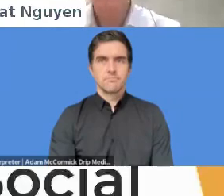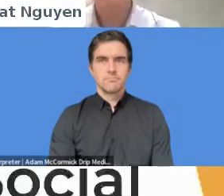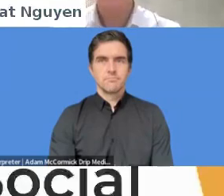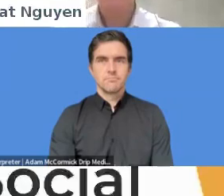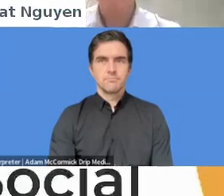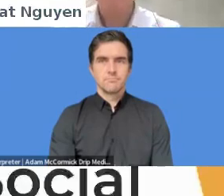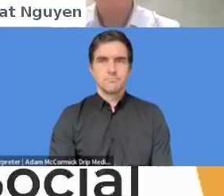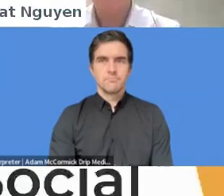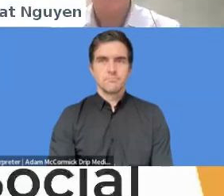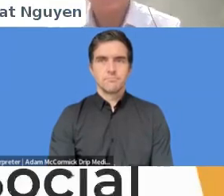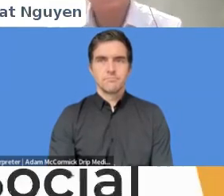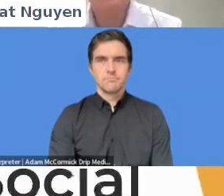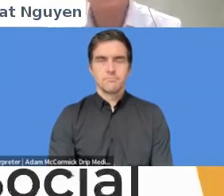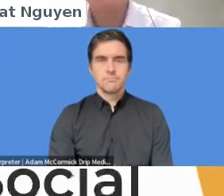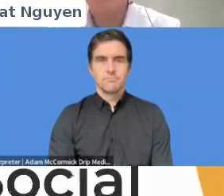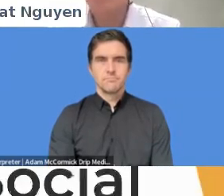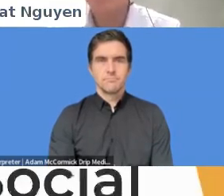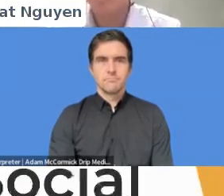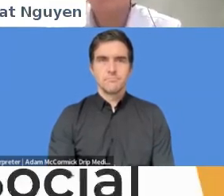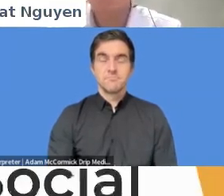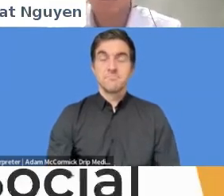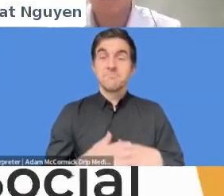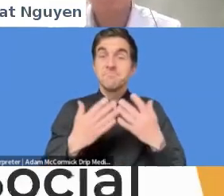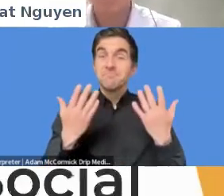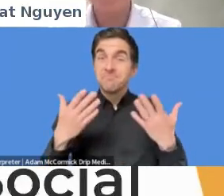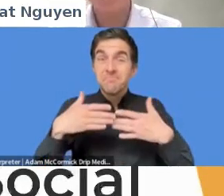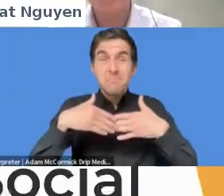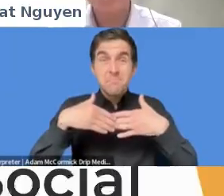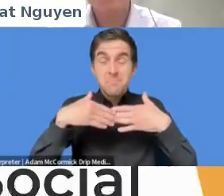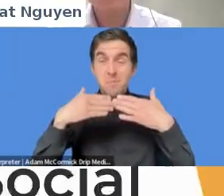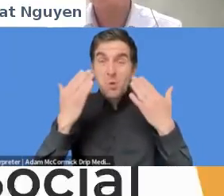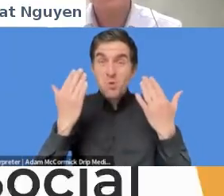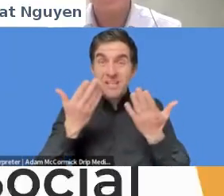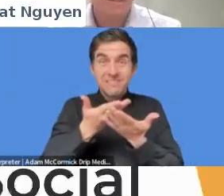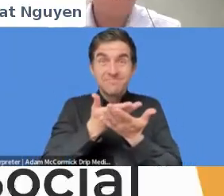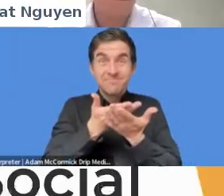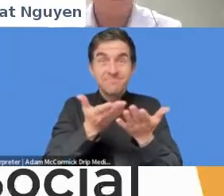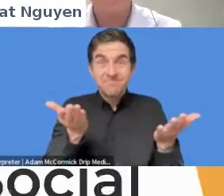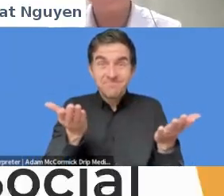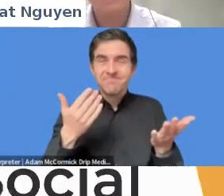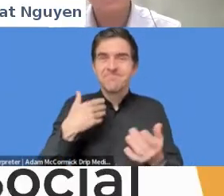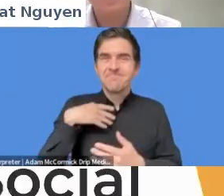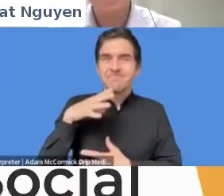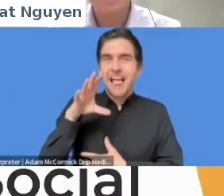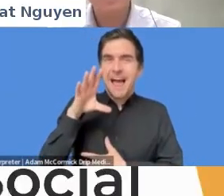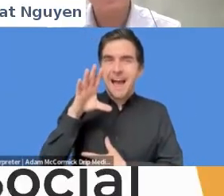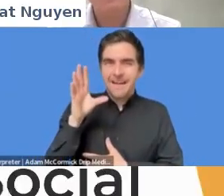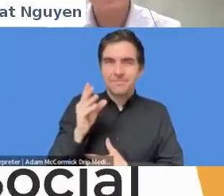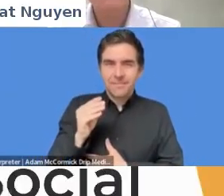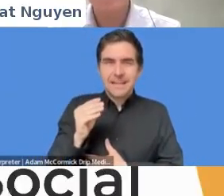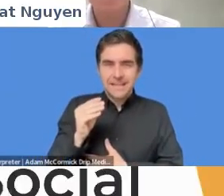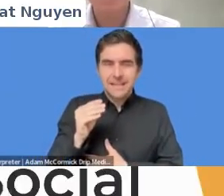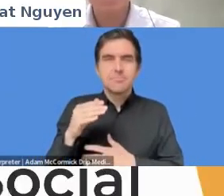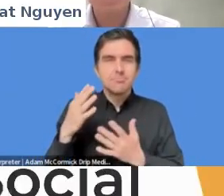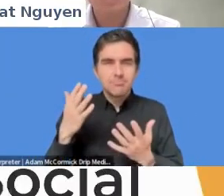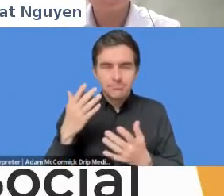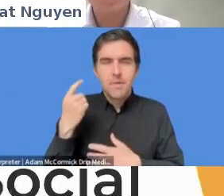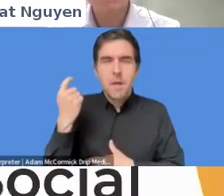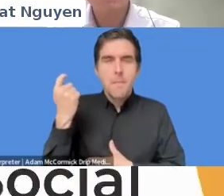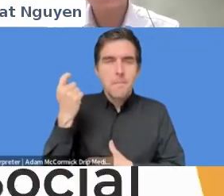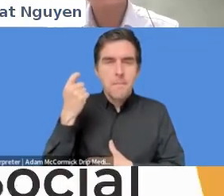Good morning, participants from Africa, in particular from Malawi, Mozambique, and Zambia. Good